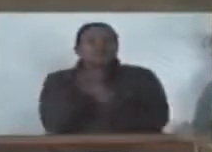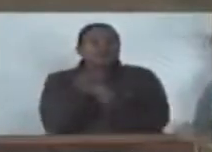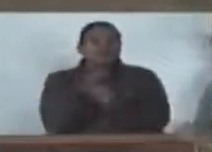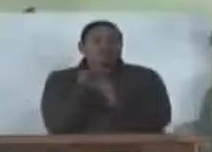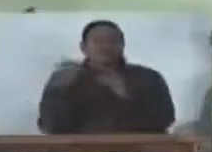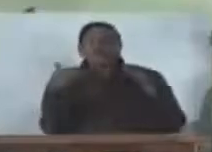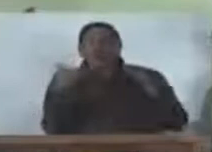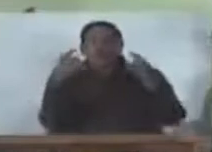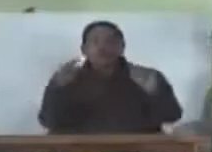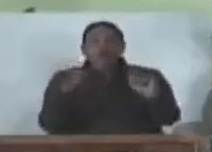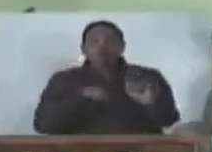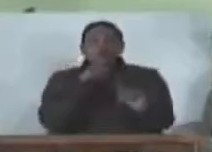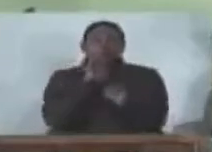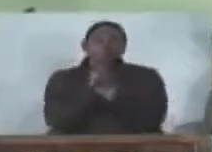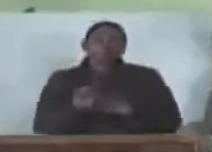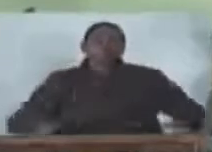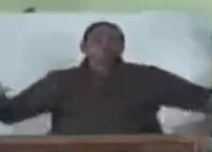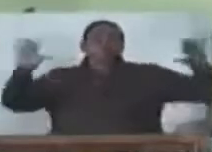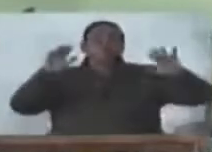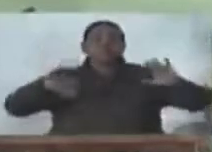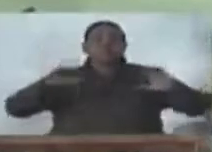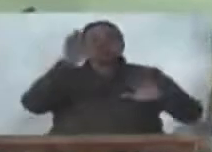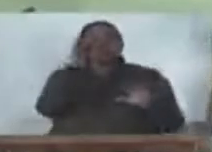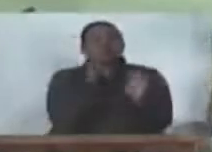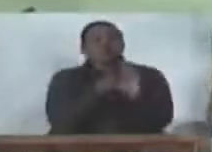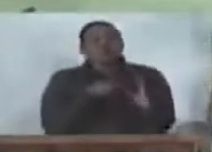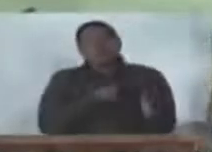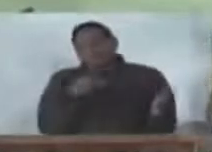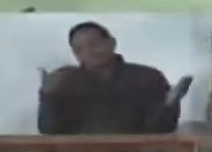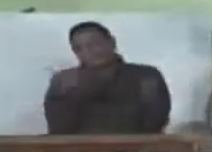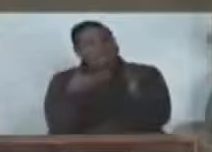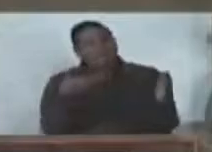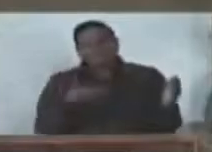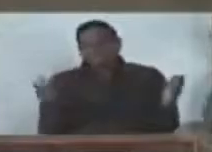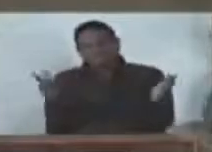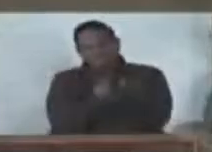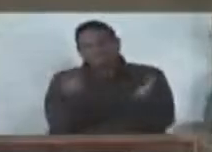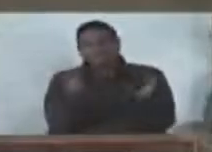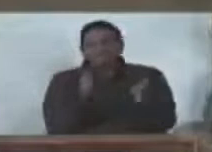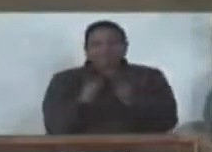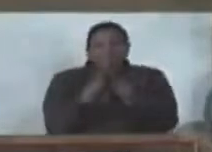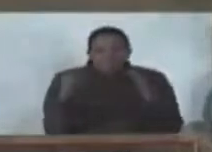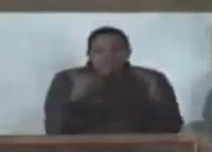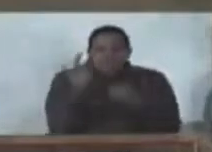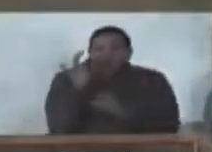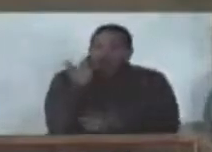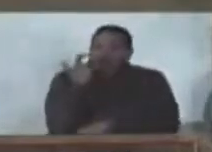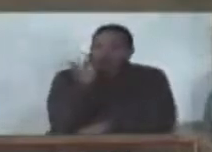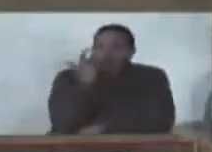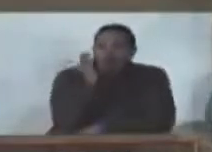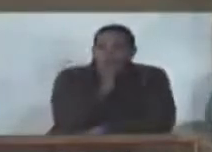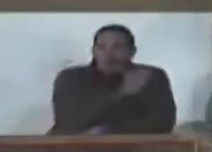the whole House will join me in condemning the spate of violent attacks against our women and